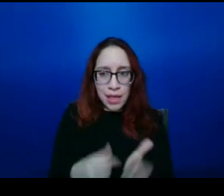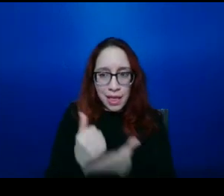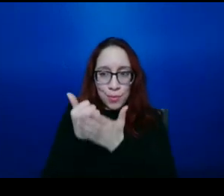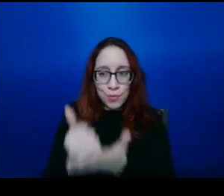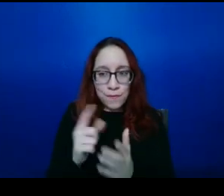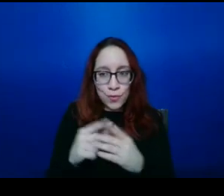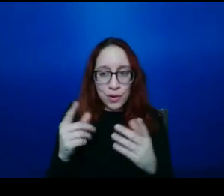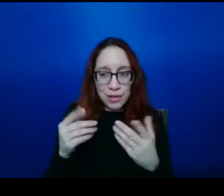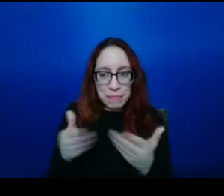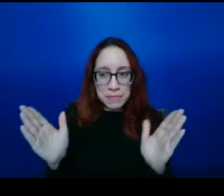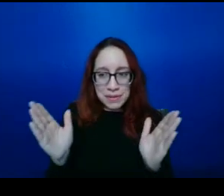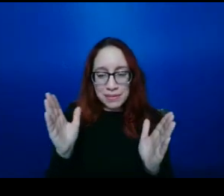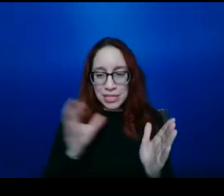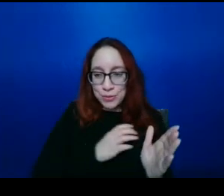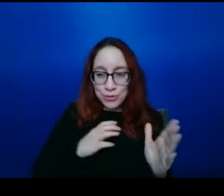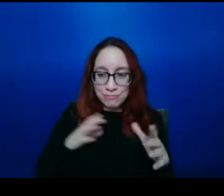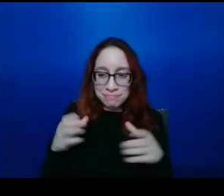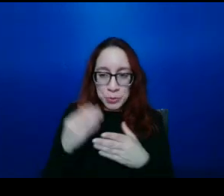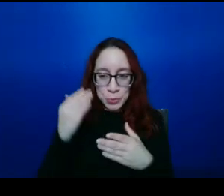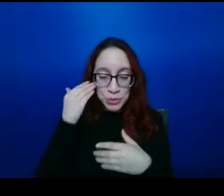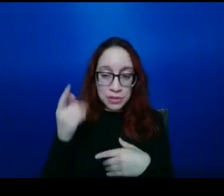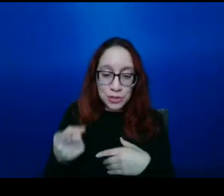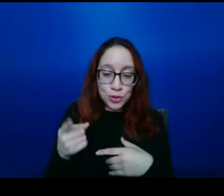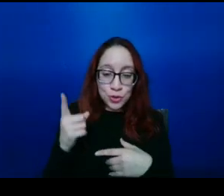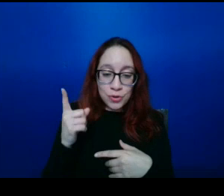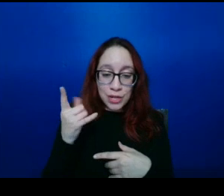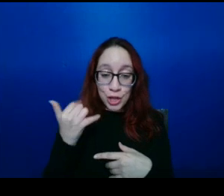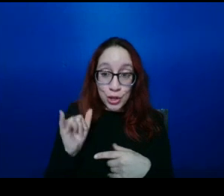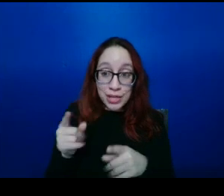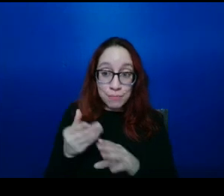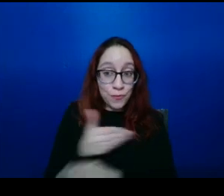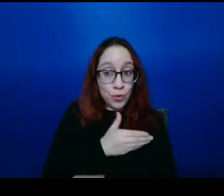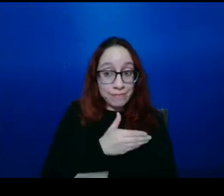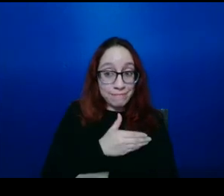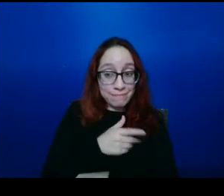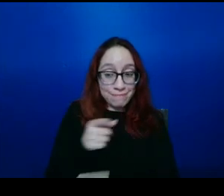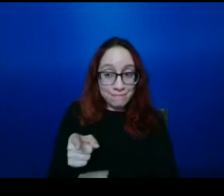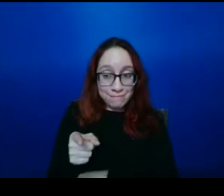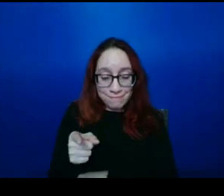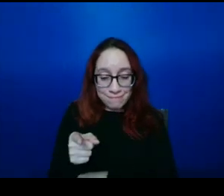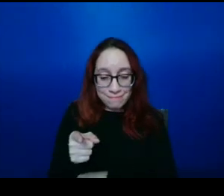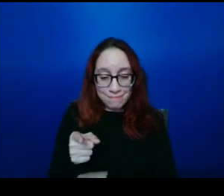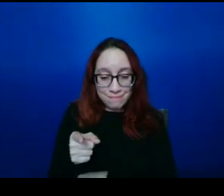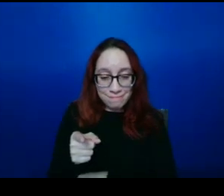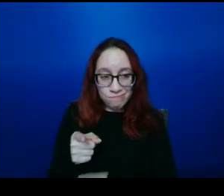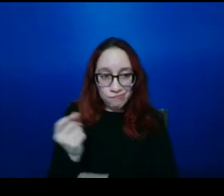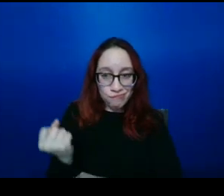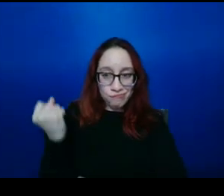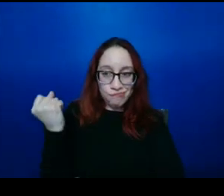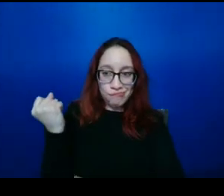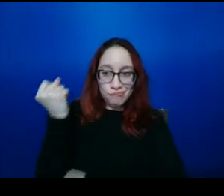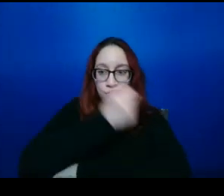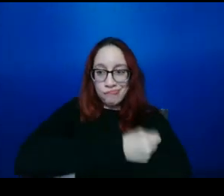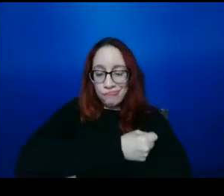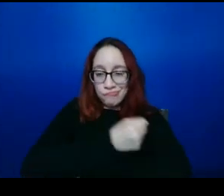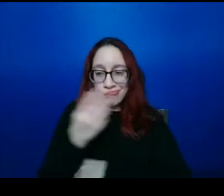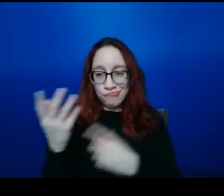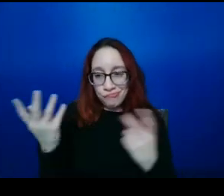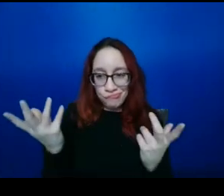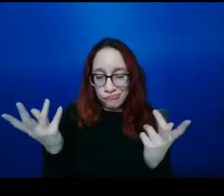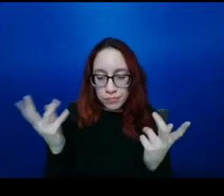for the public and for the commission. This is what it was before. It was a sort of a defunct,